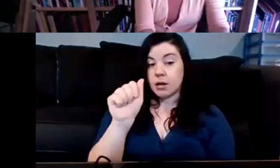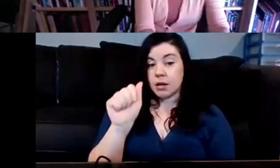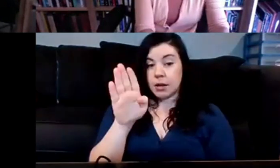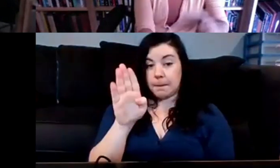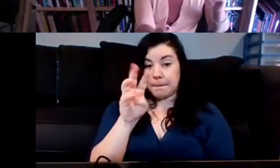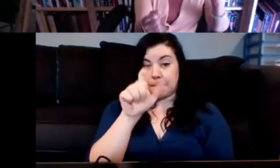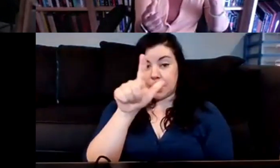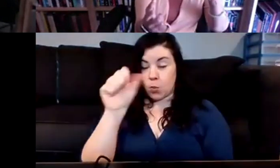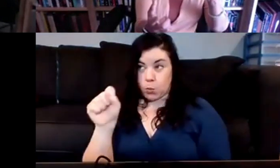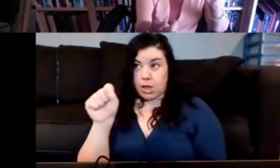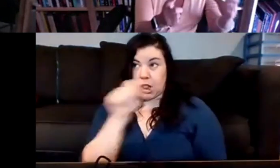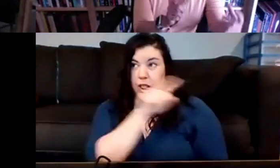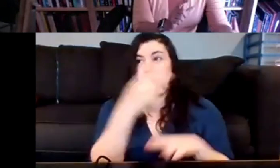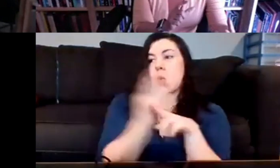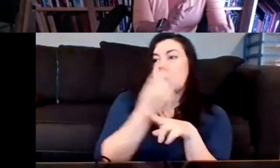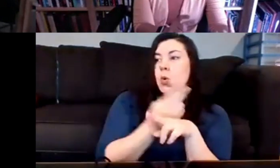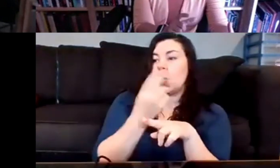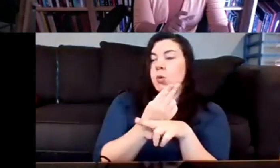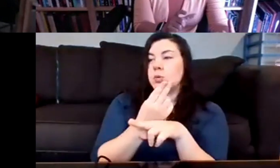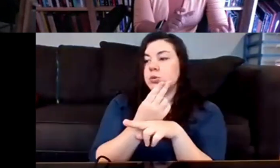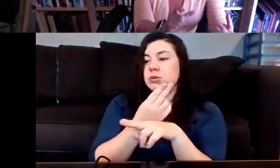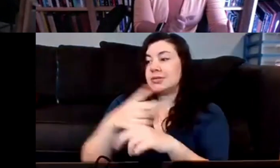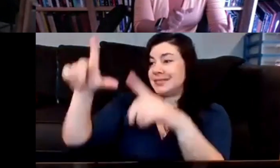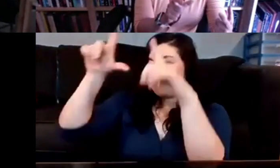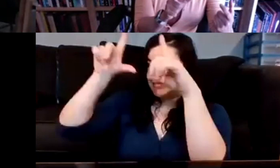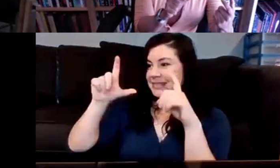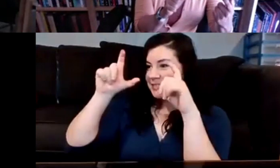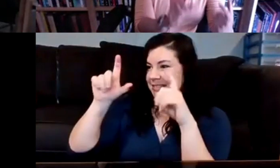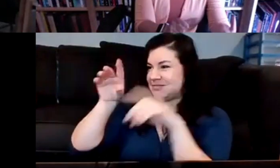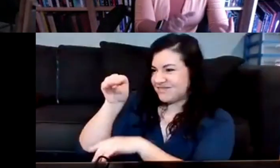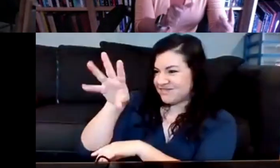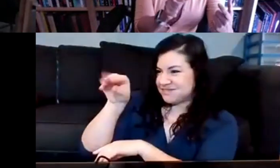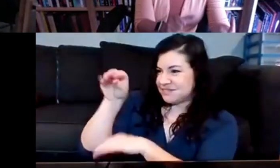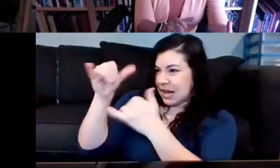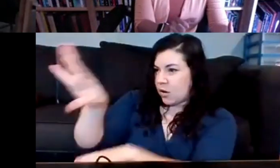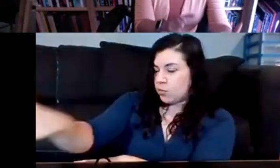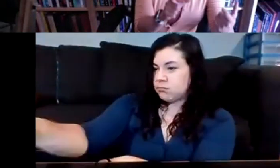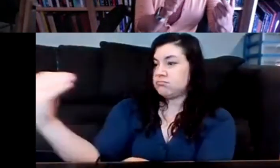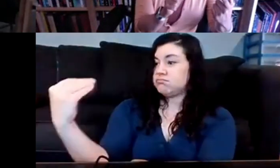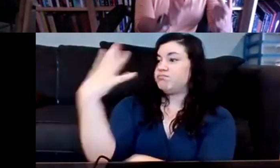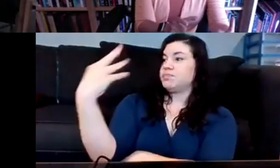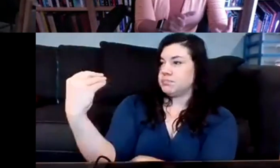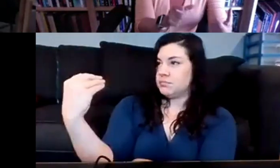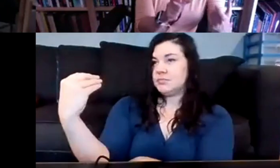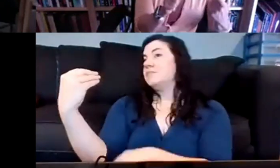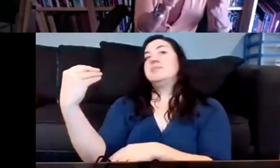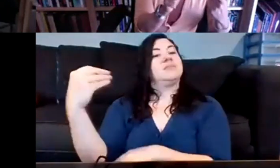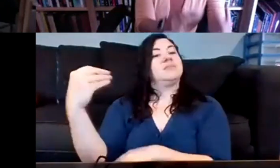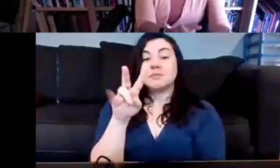others to turn the camera around and say that the crime wasn't the victims, the